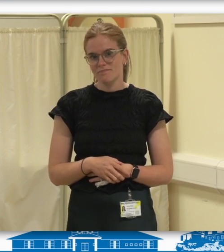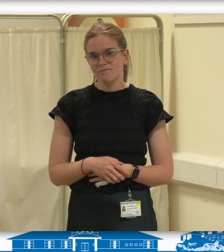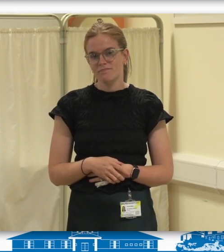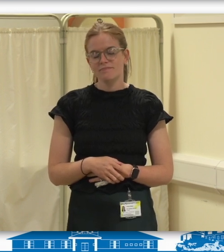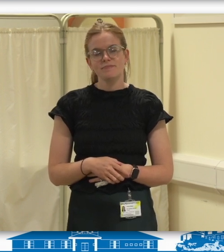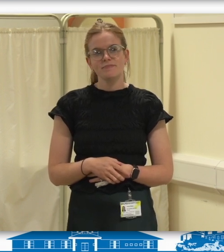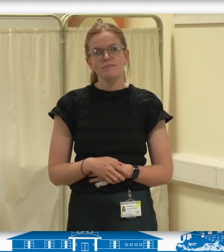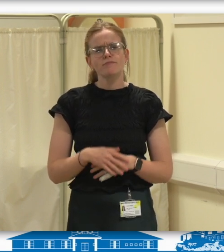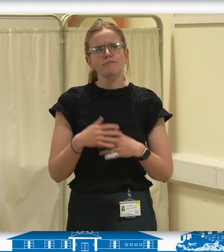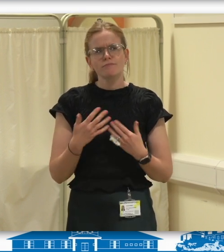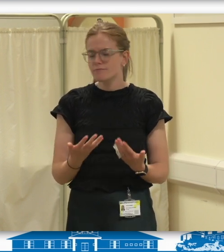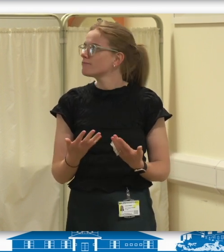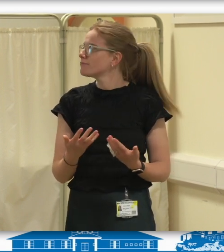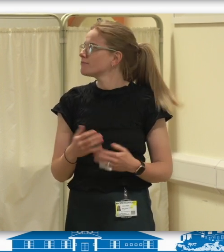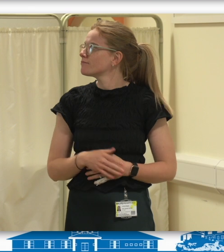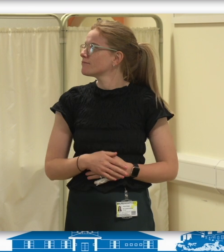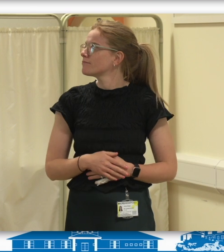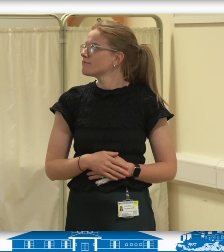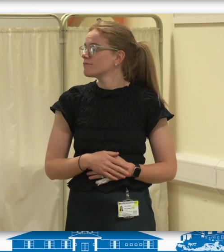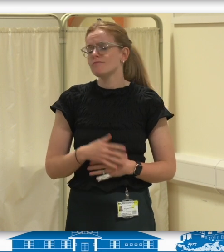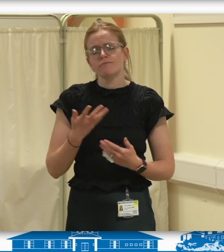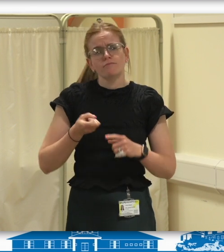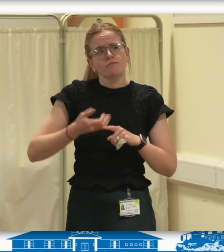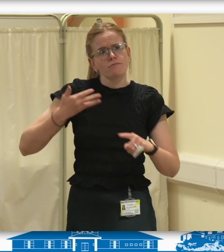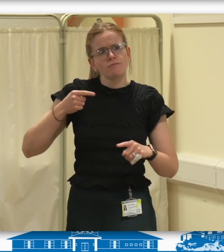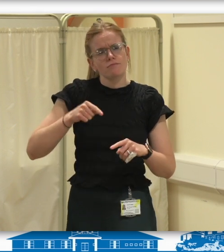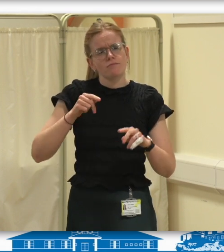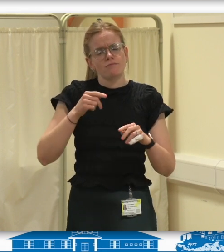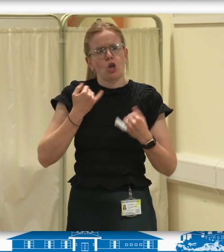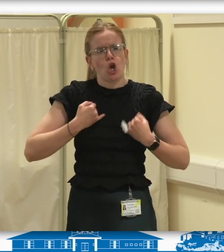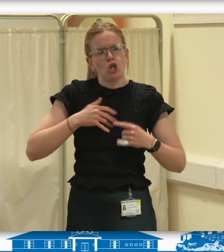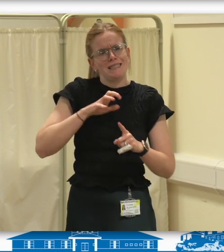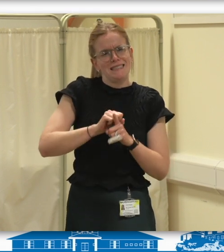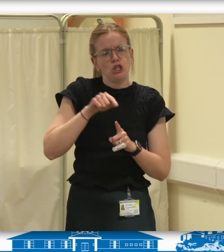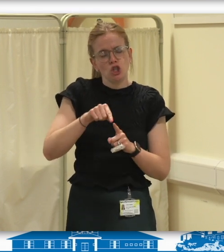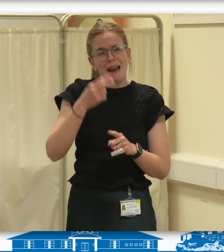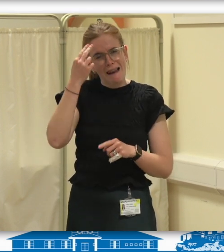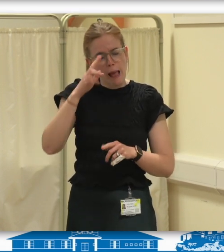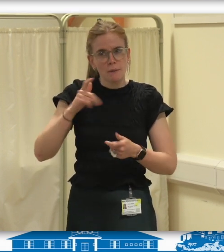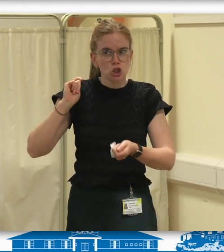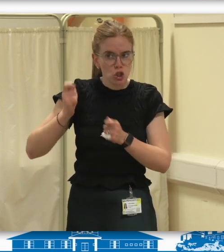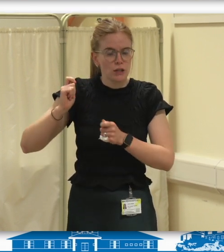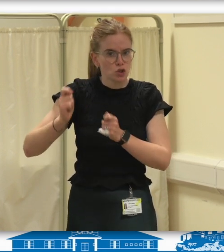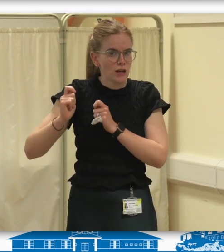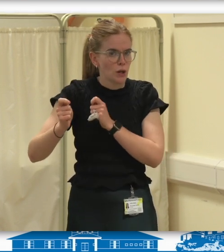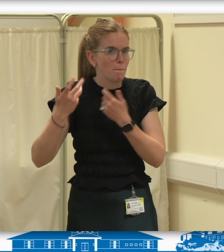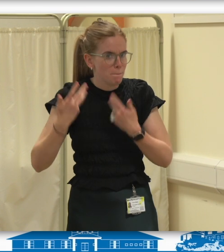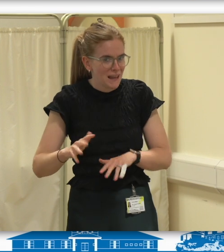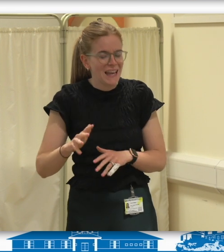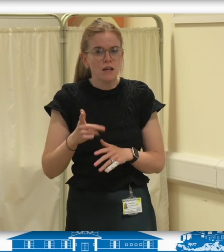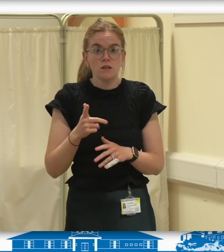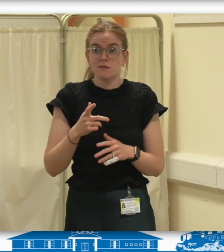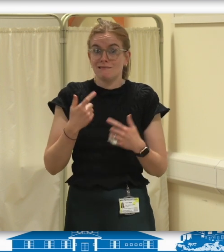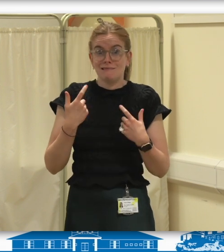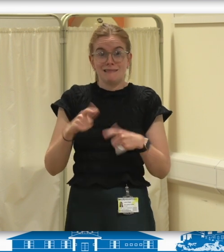So what's in a name? Historically, this condition has been through several name changes and it remains